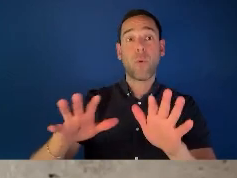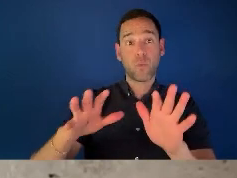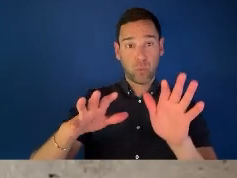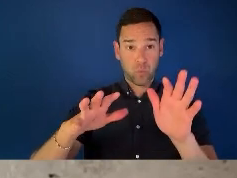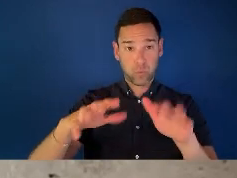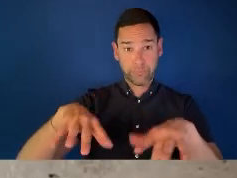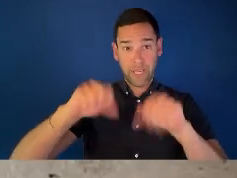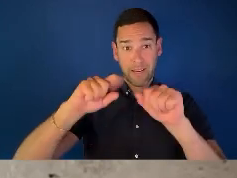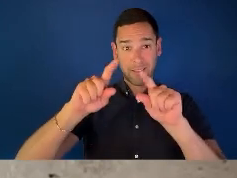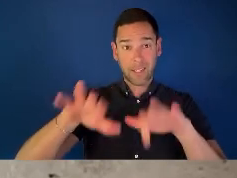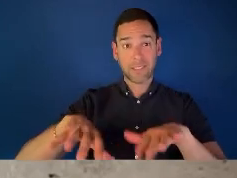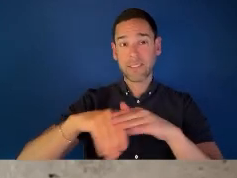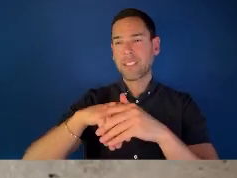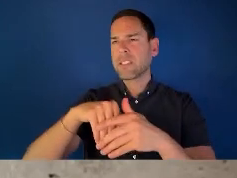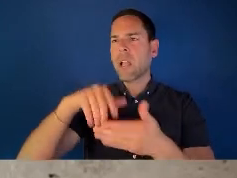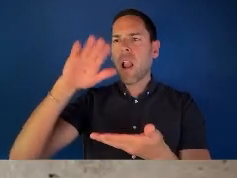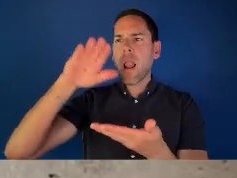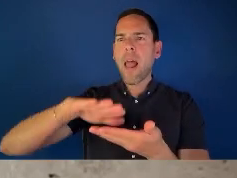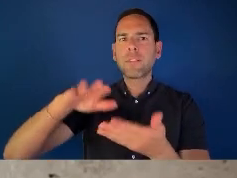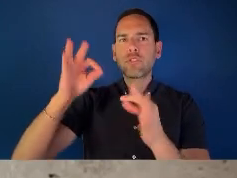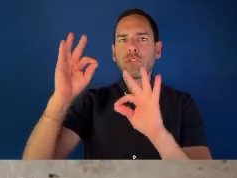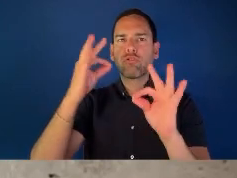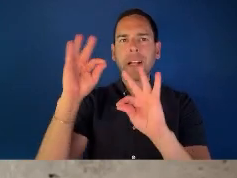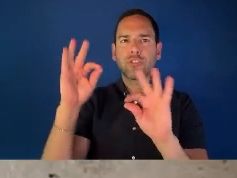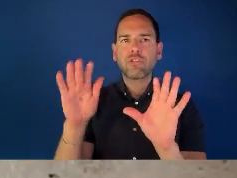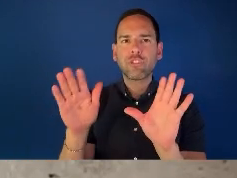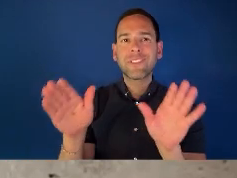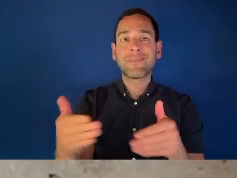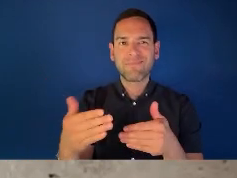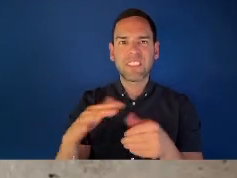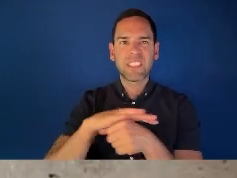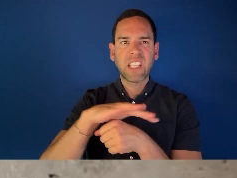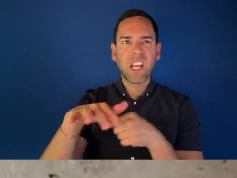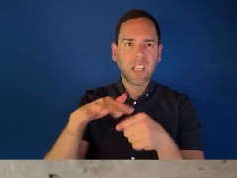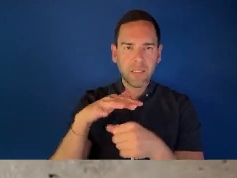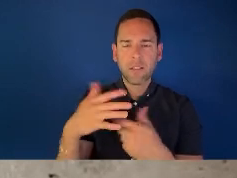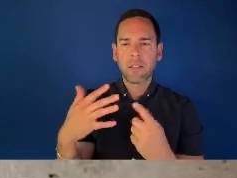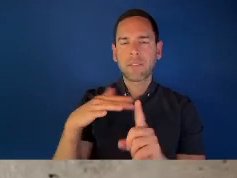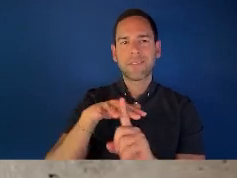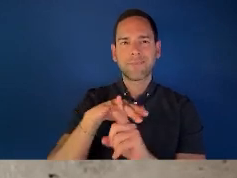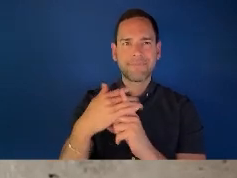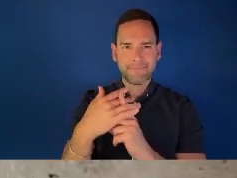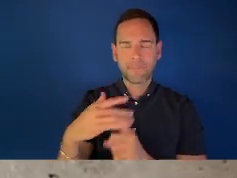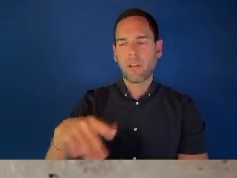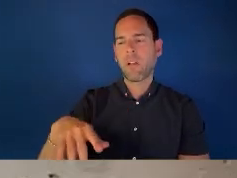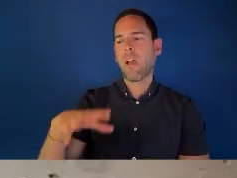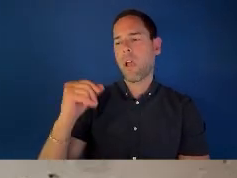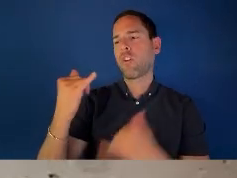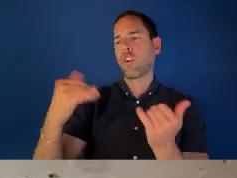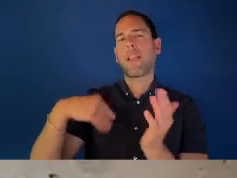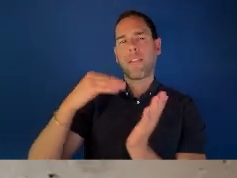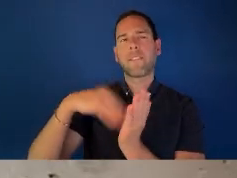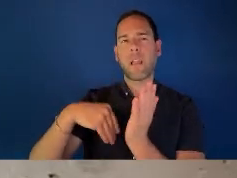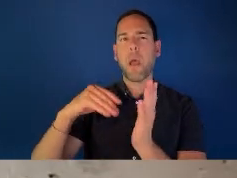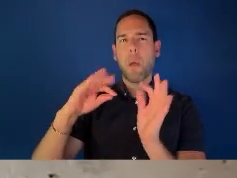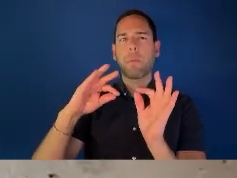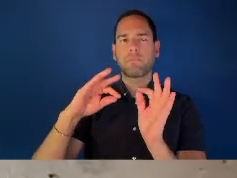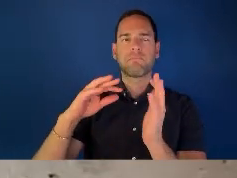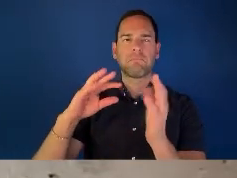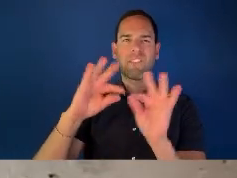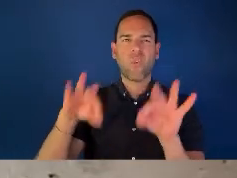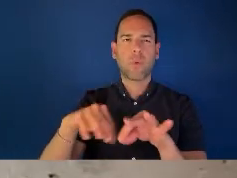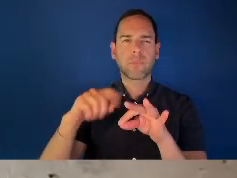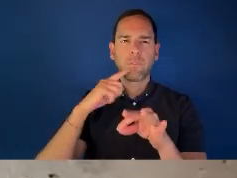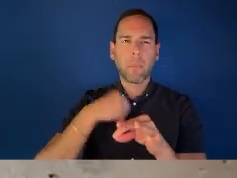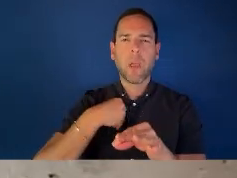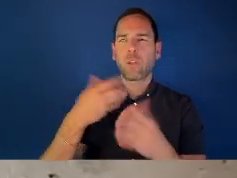I would say, and this kind of goes back to structural barriers. I don't actually use a lot of my